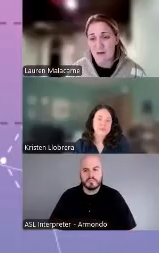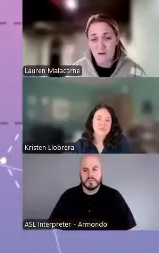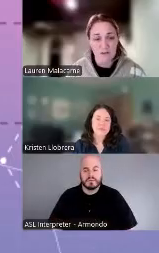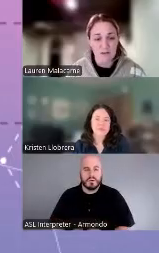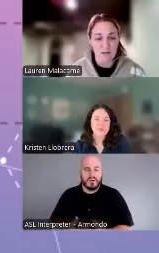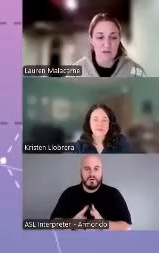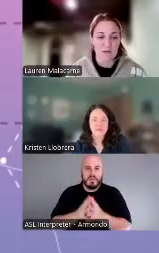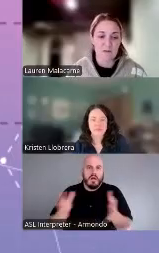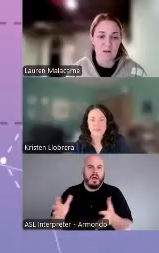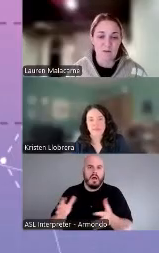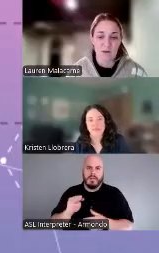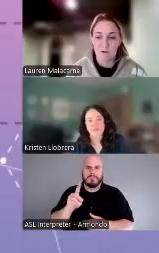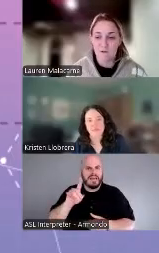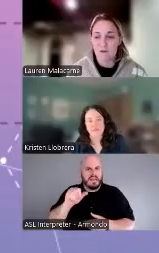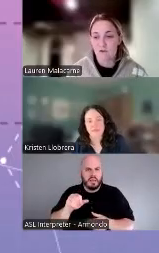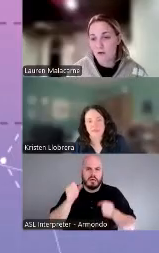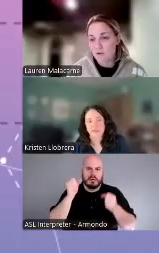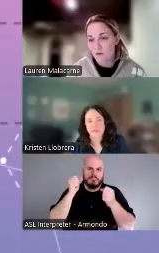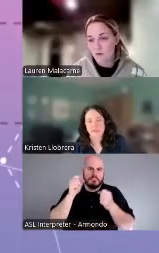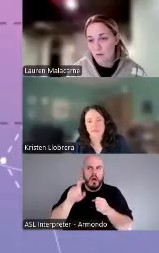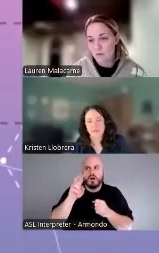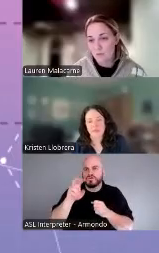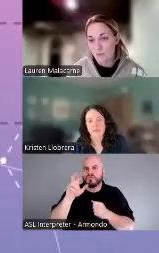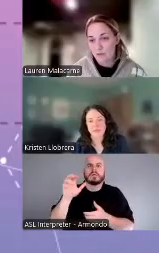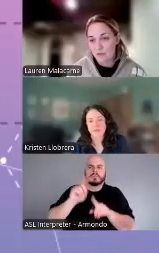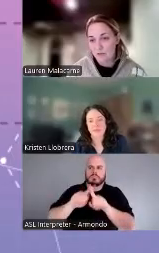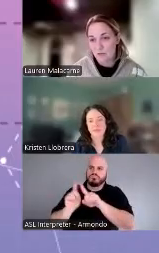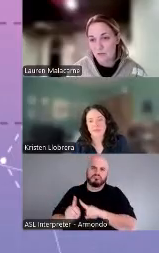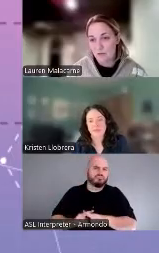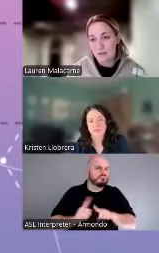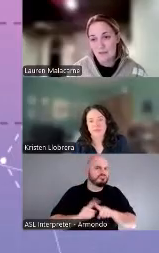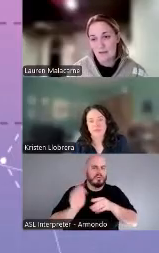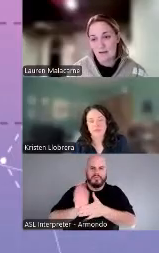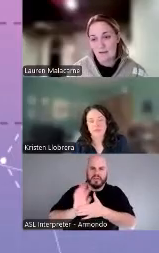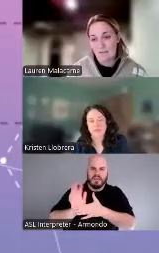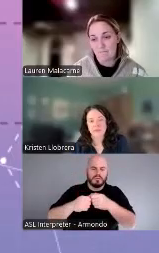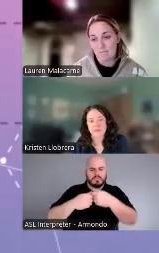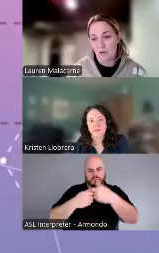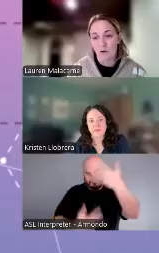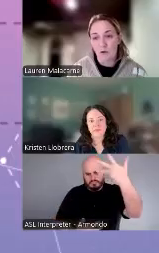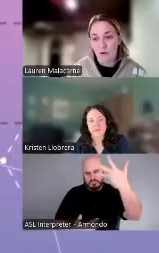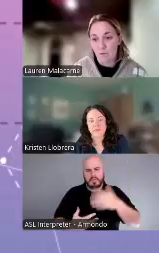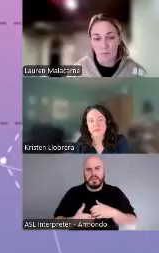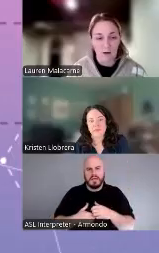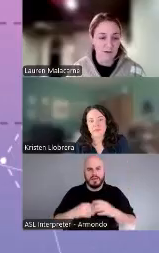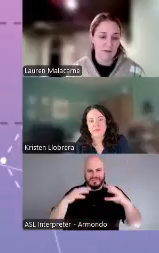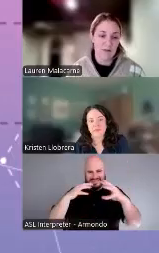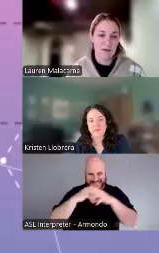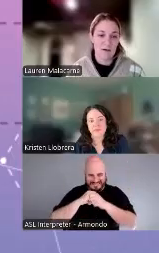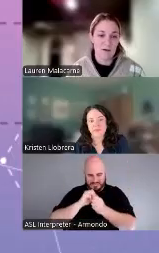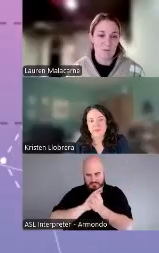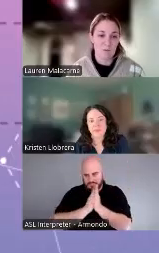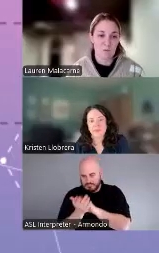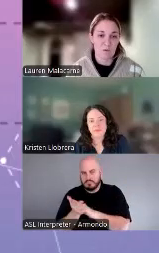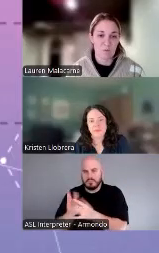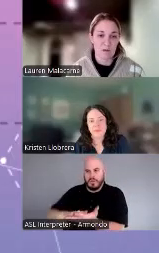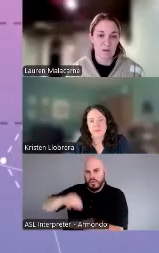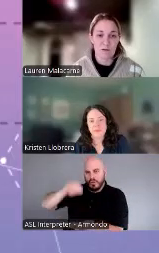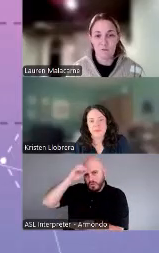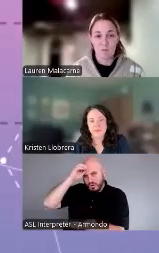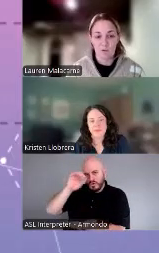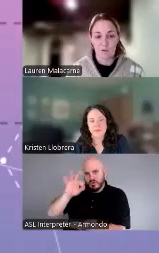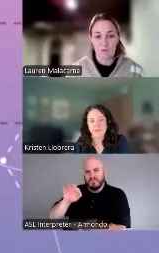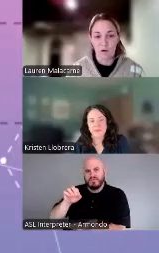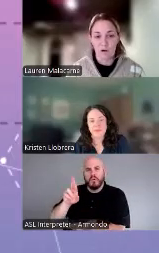media, I mean, hundreds and hundreds of videos, and trying to find a way to build it into a learning format was where the